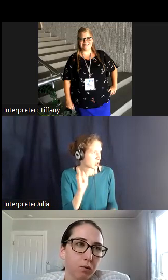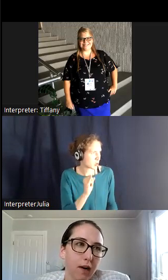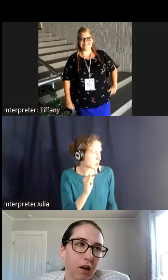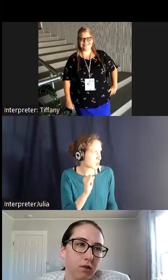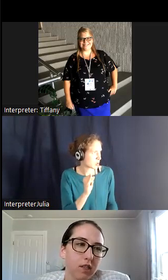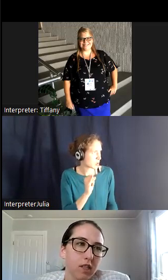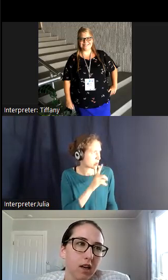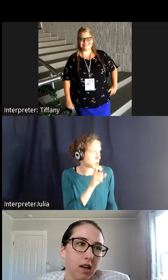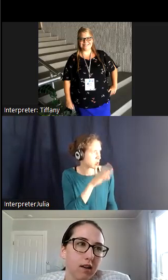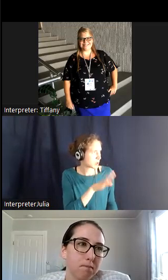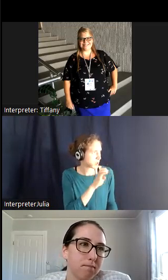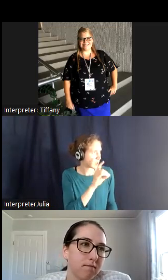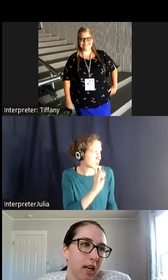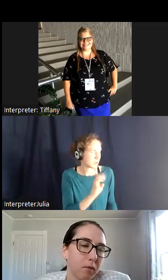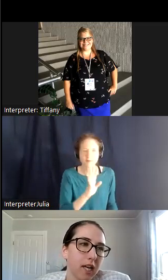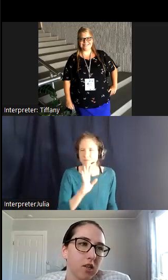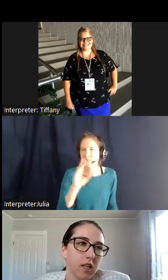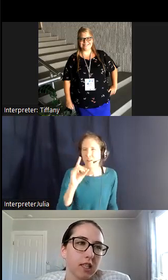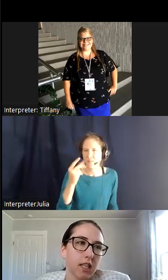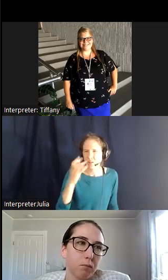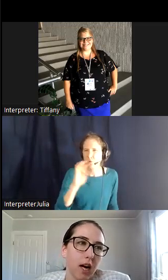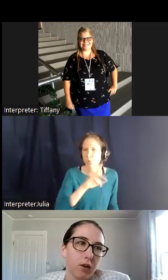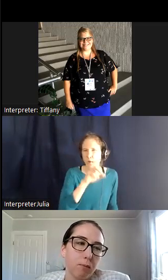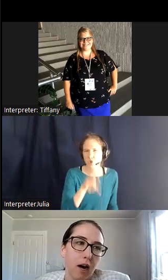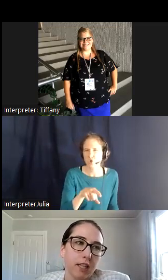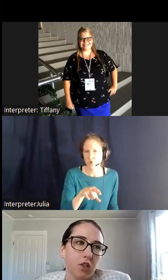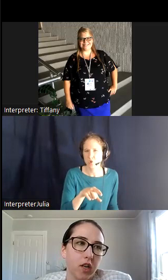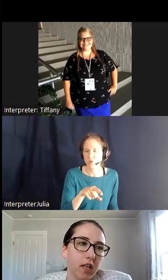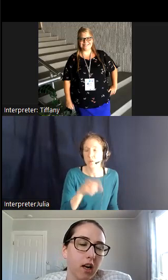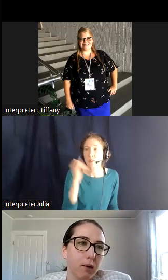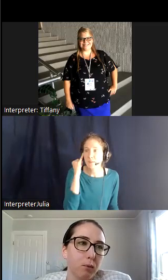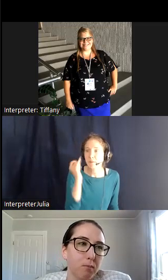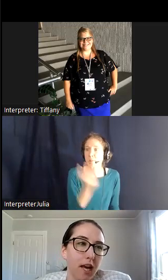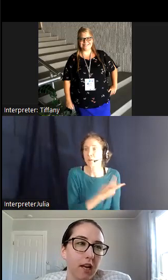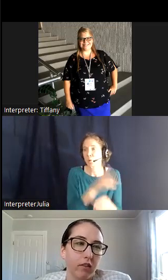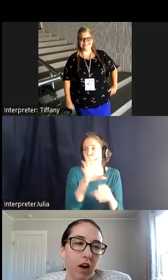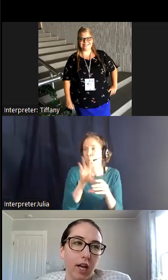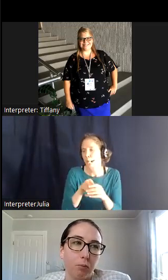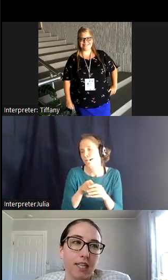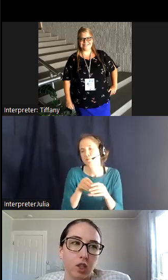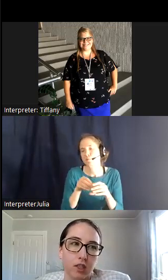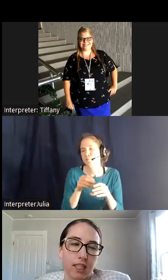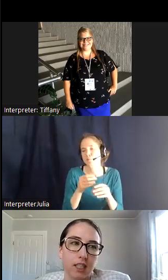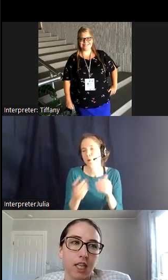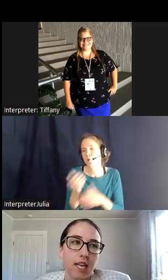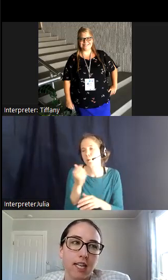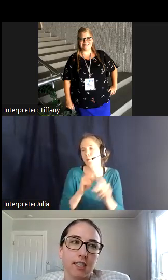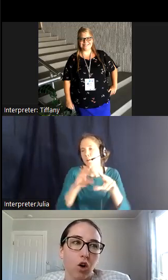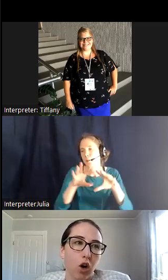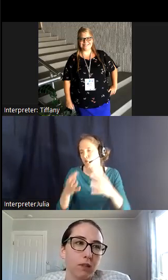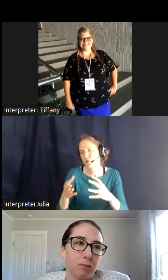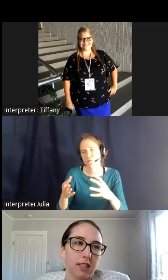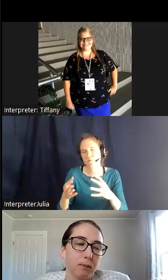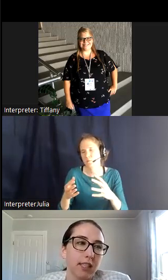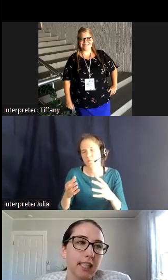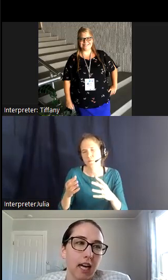question around if a patient is in a priority population and unable to pay for IOP services, is it